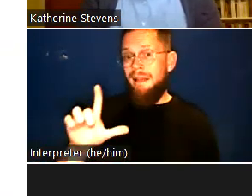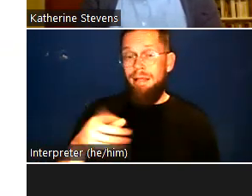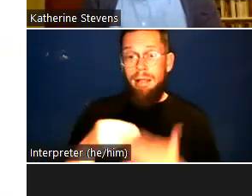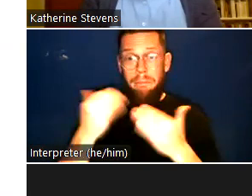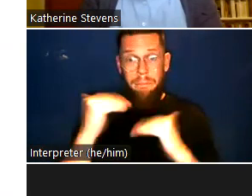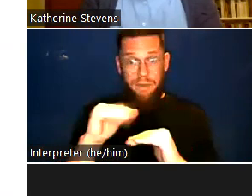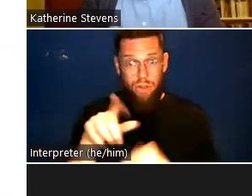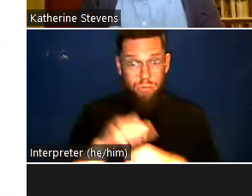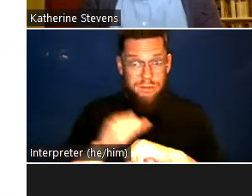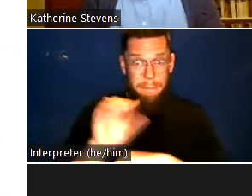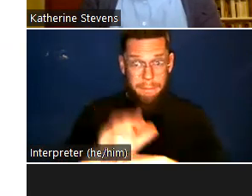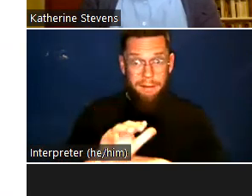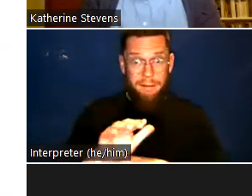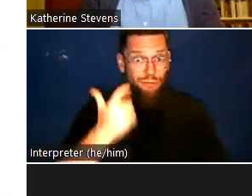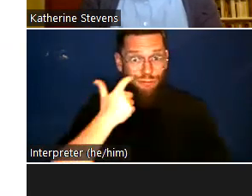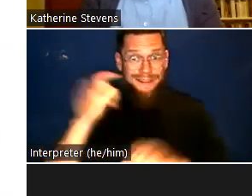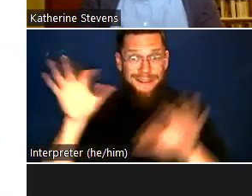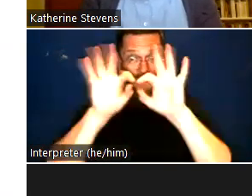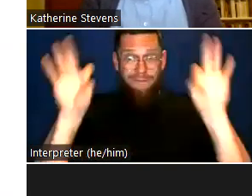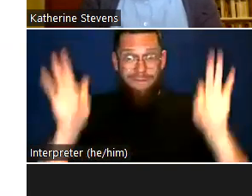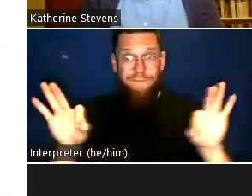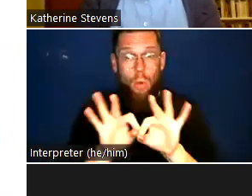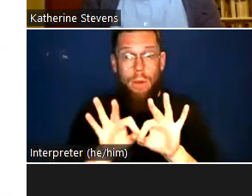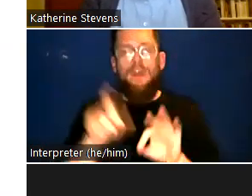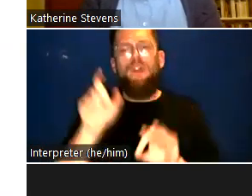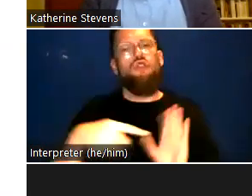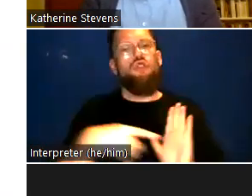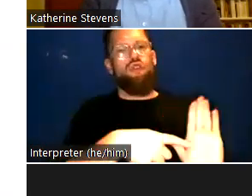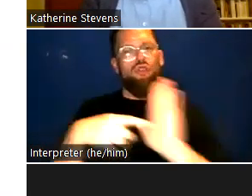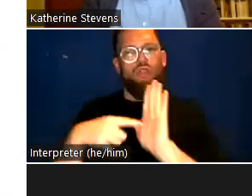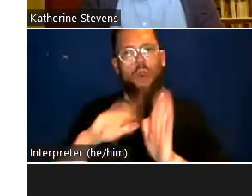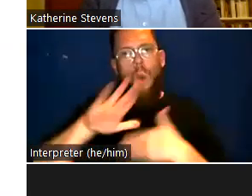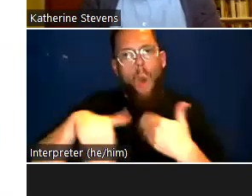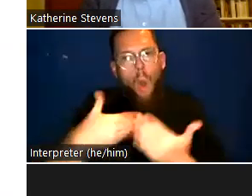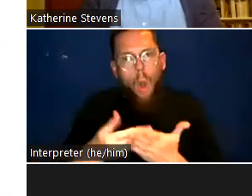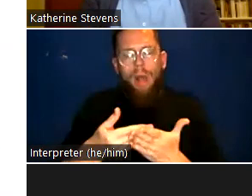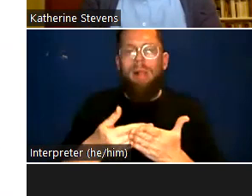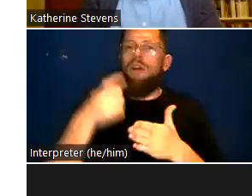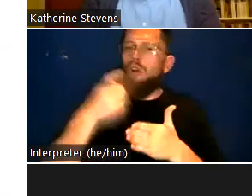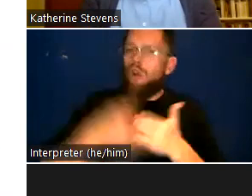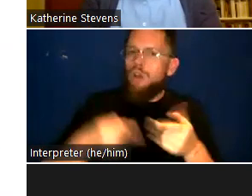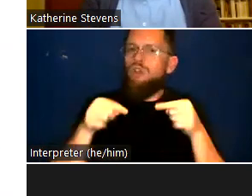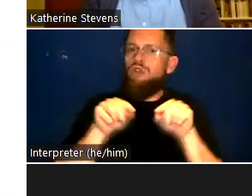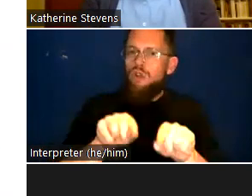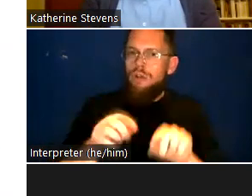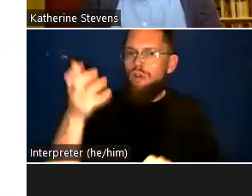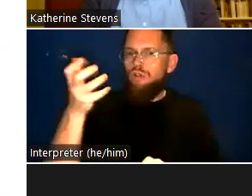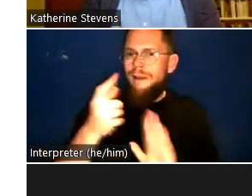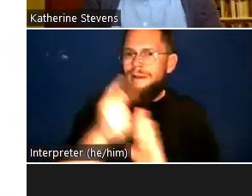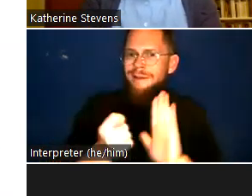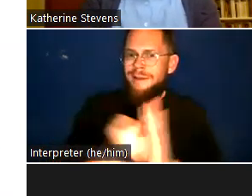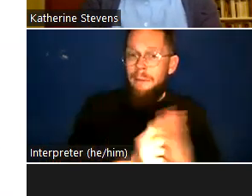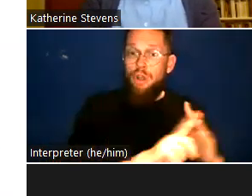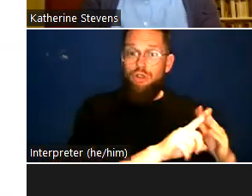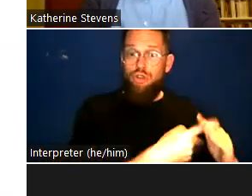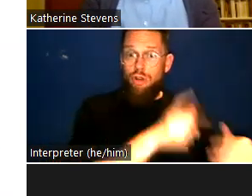form I just showed you, should reflect all project expenses during the grant period. So that is between your start date and your